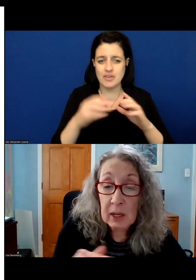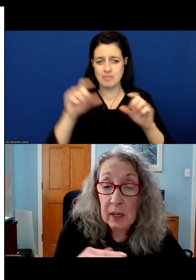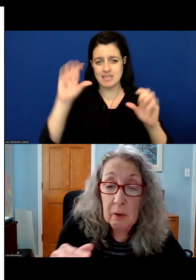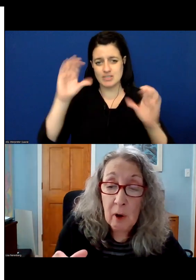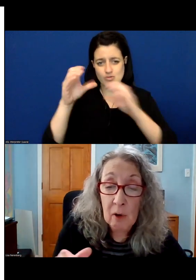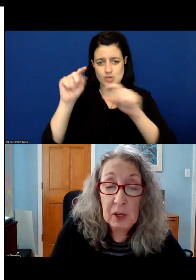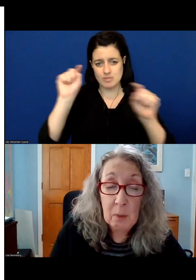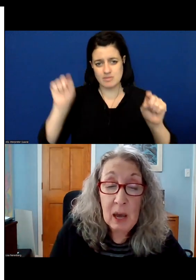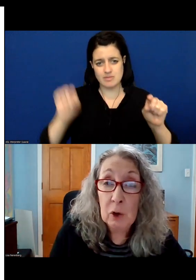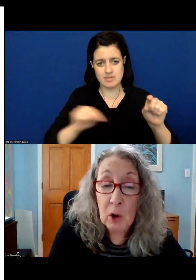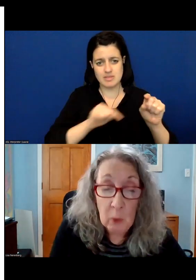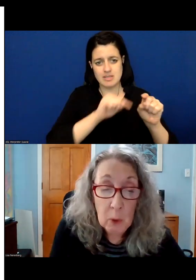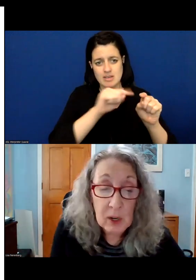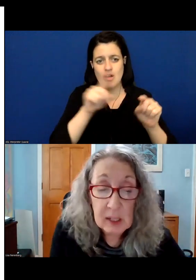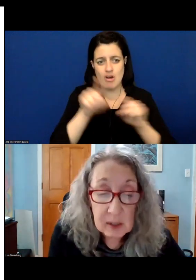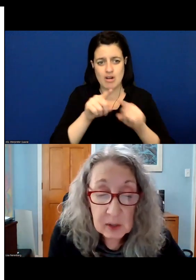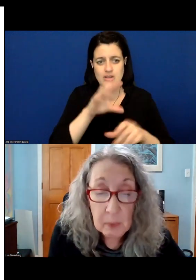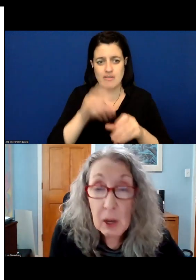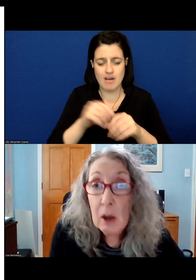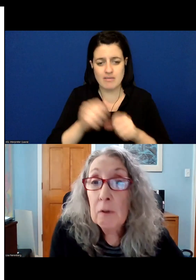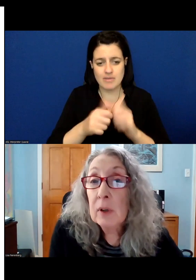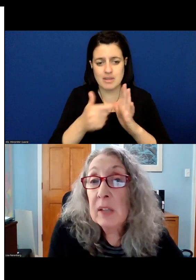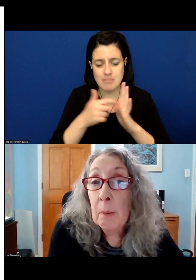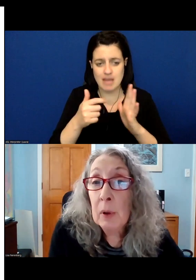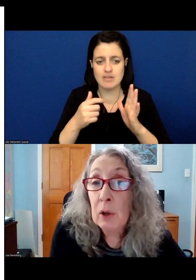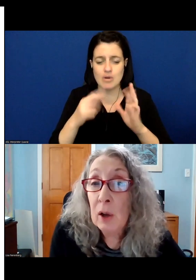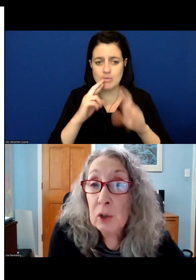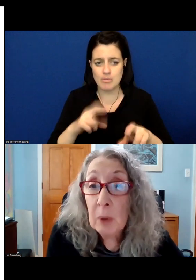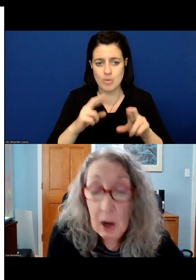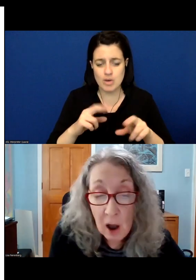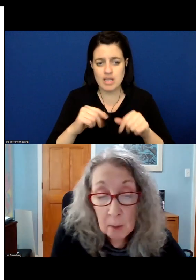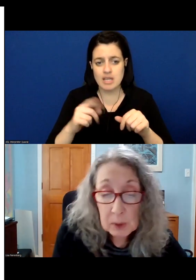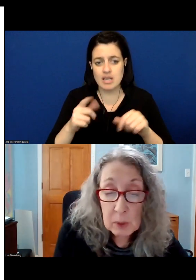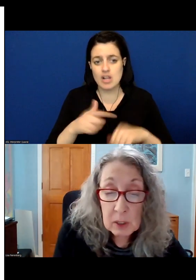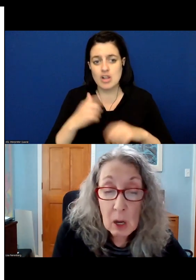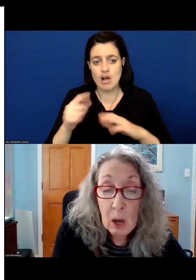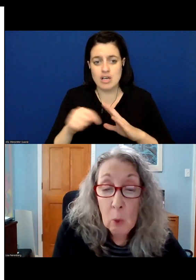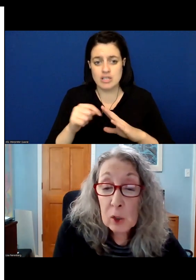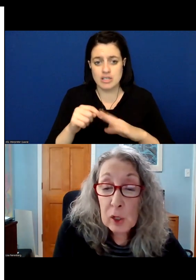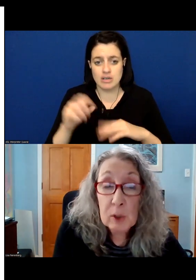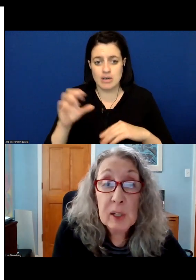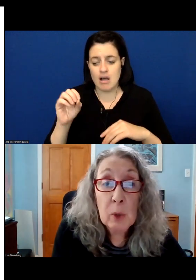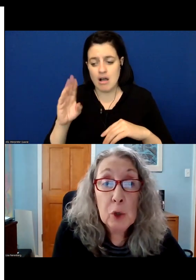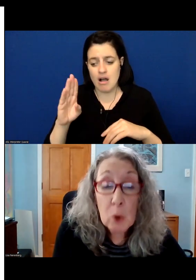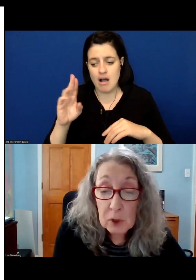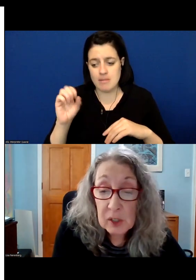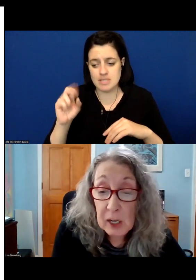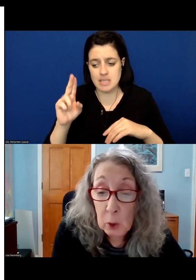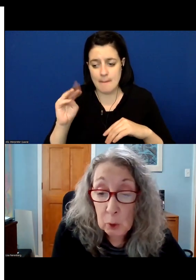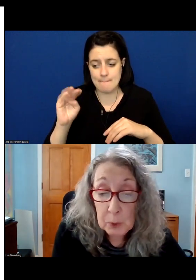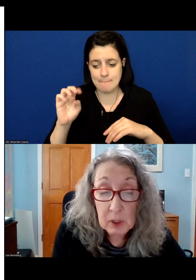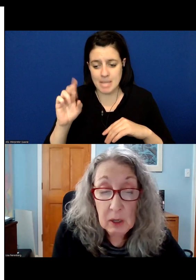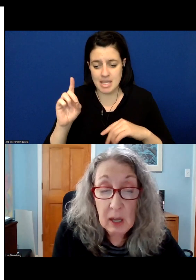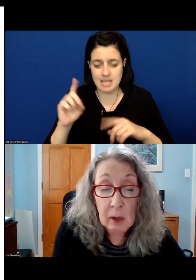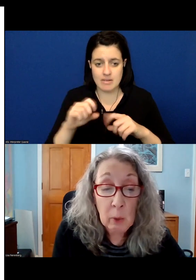also directly involved in the mandatory reporting system. For example, the Long-Term Care Ombudsman works closely with two